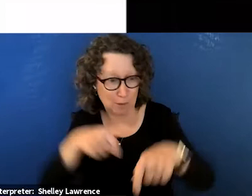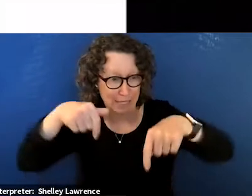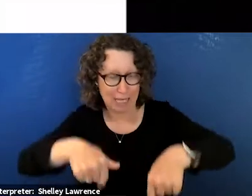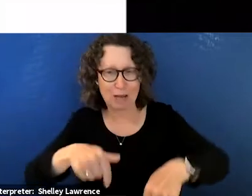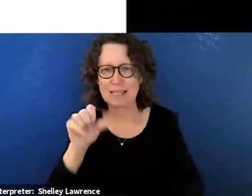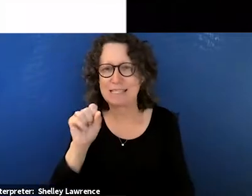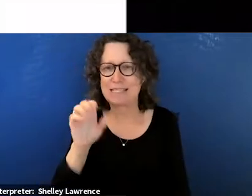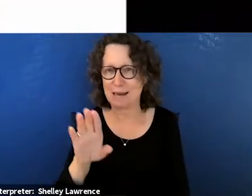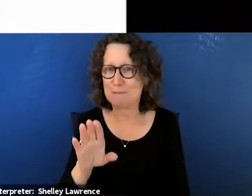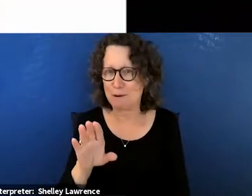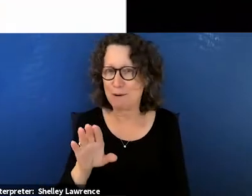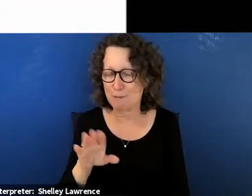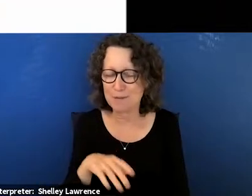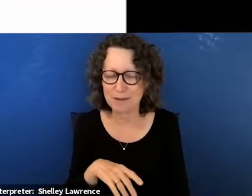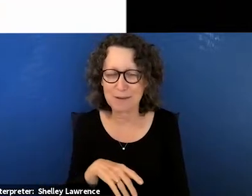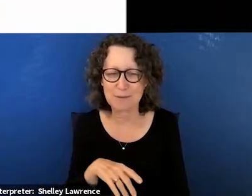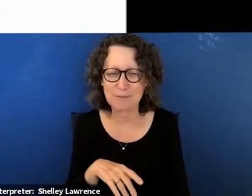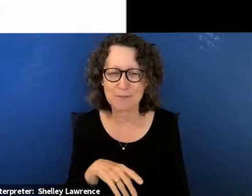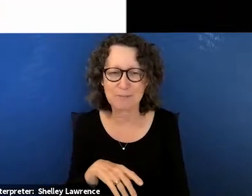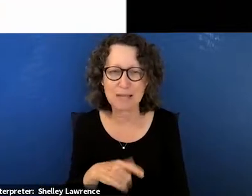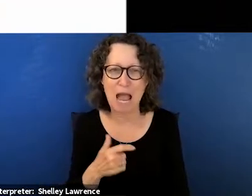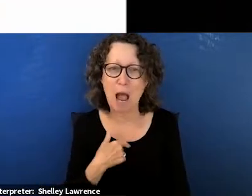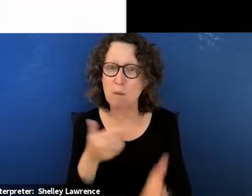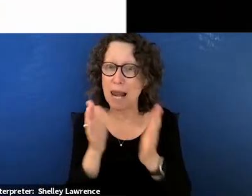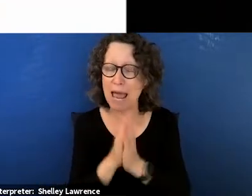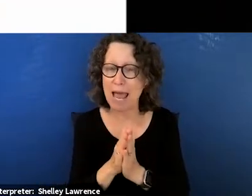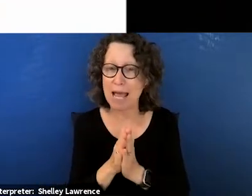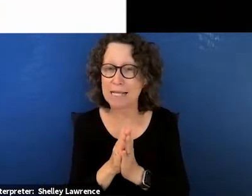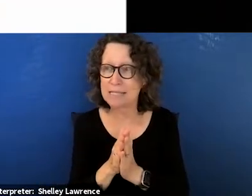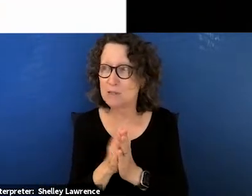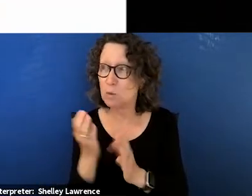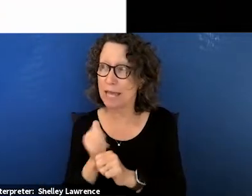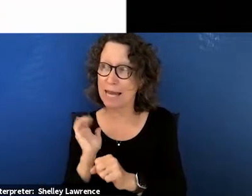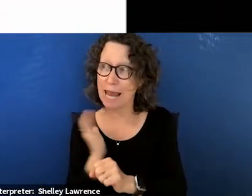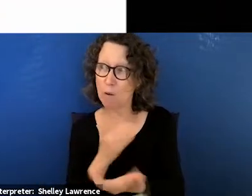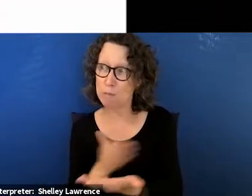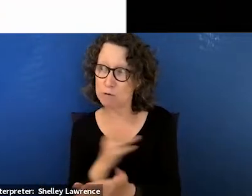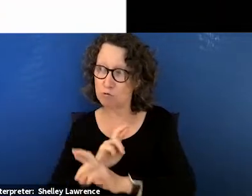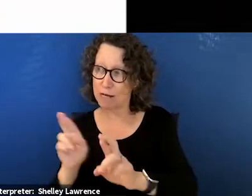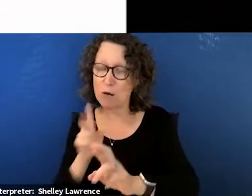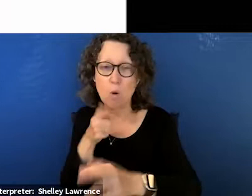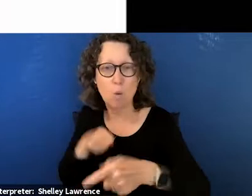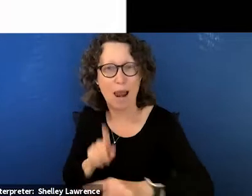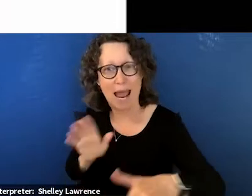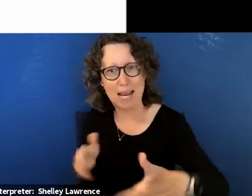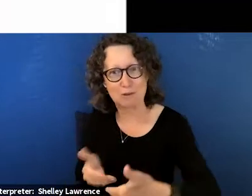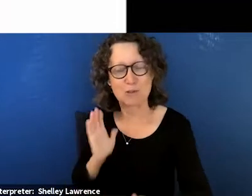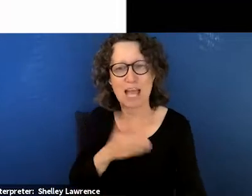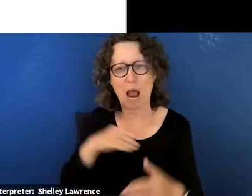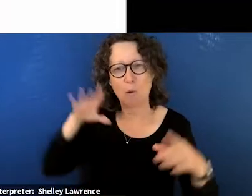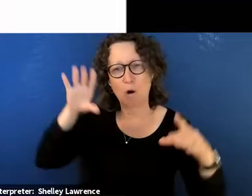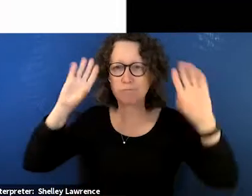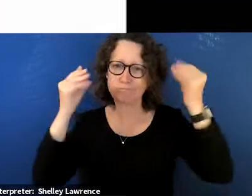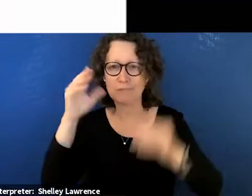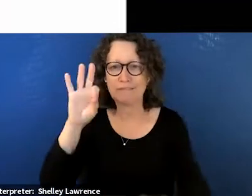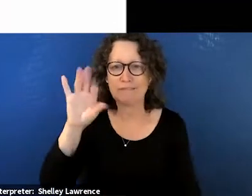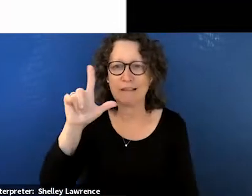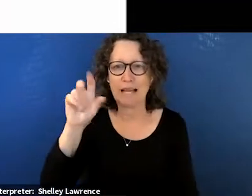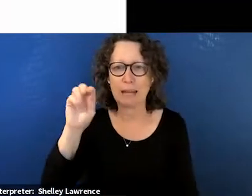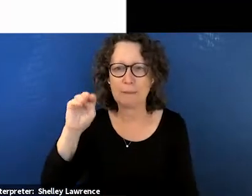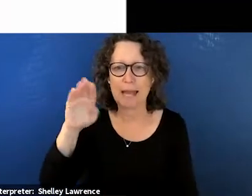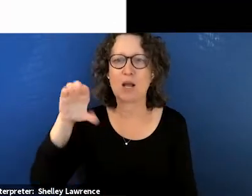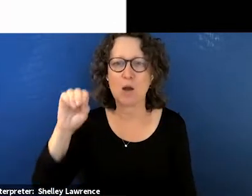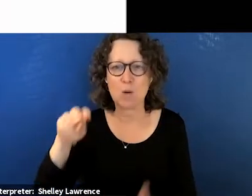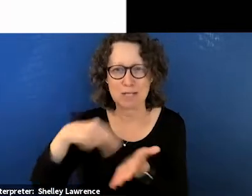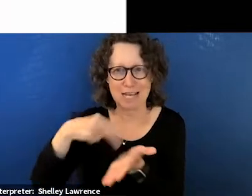Santa Barbara. I'm going to ask Adriana to get our music ready while I introduce our flamenco dancers for this